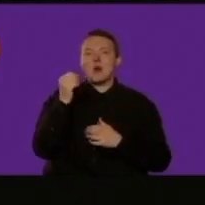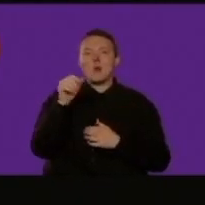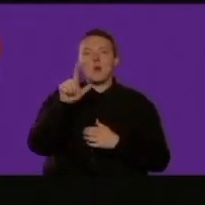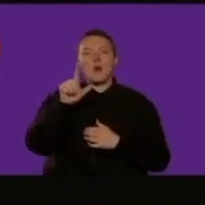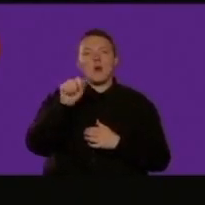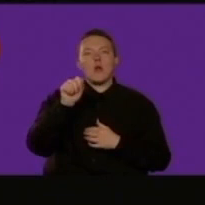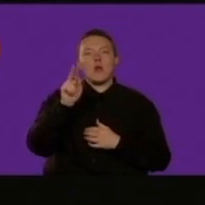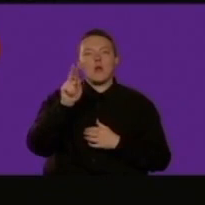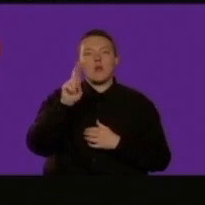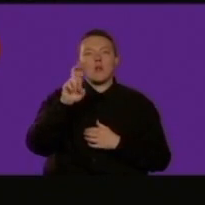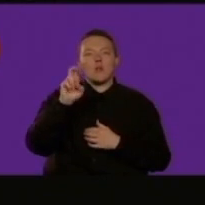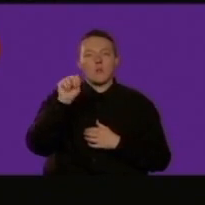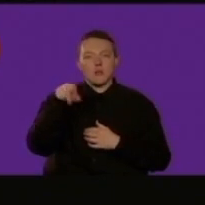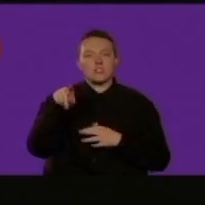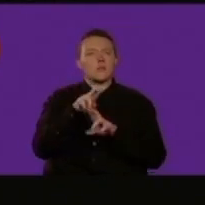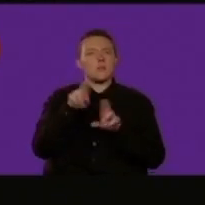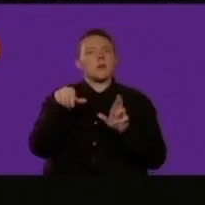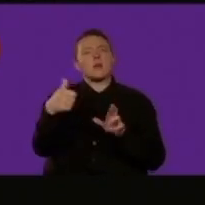with a teacher.